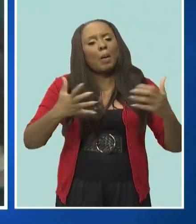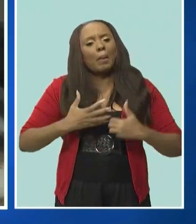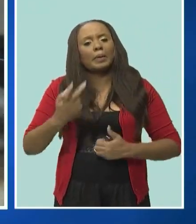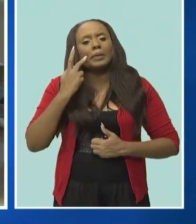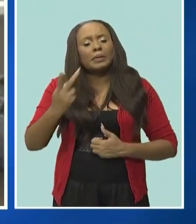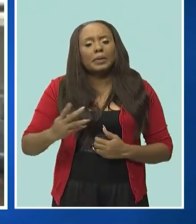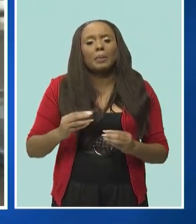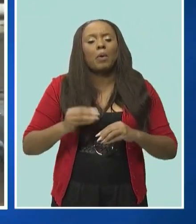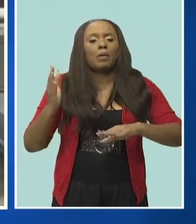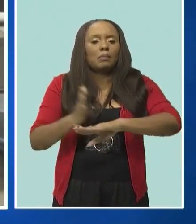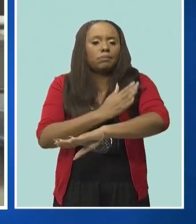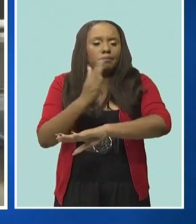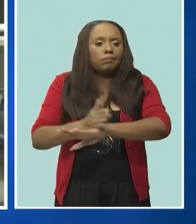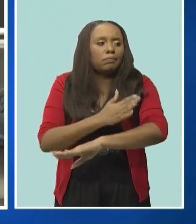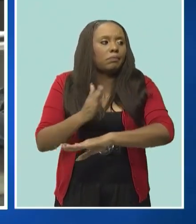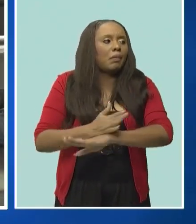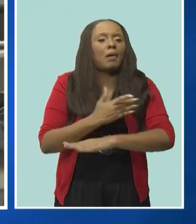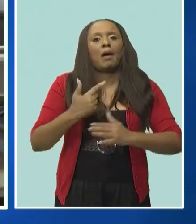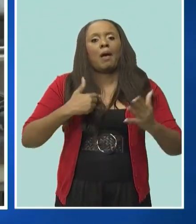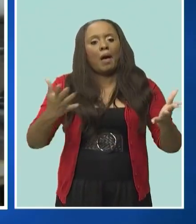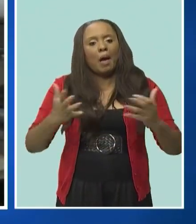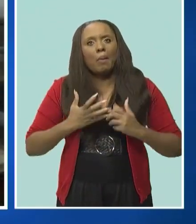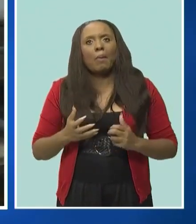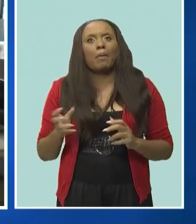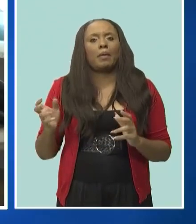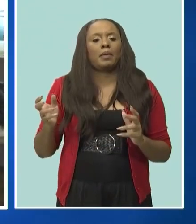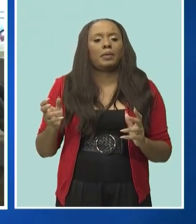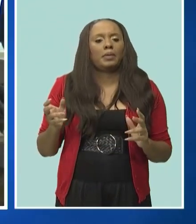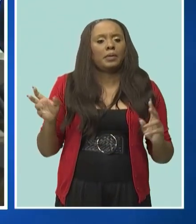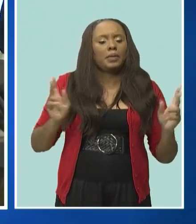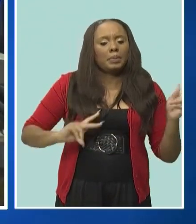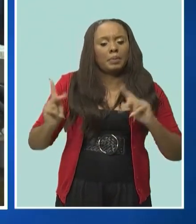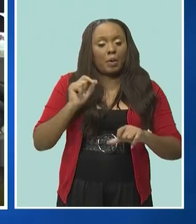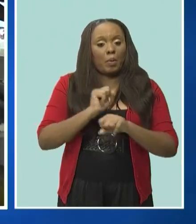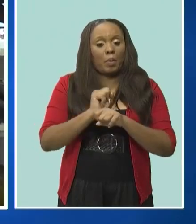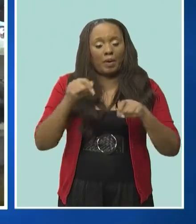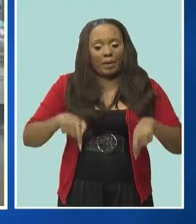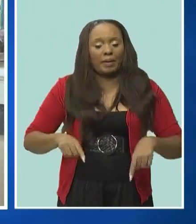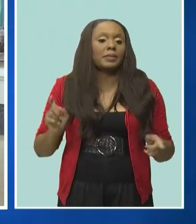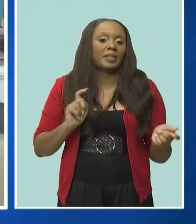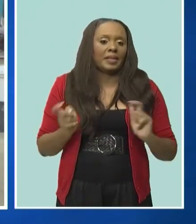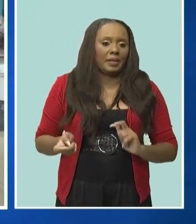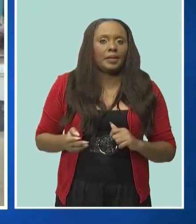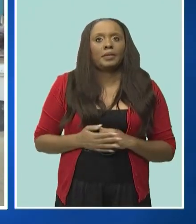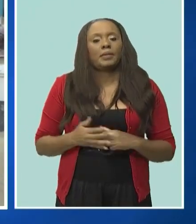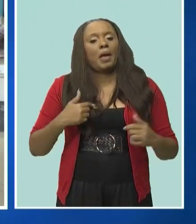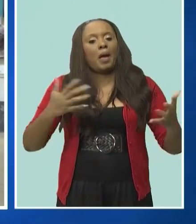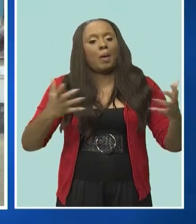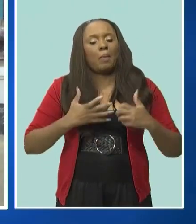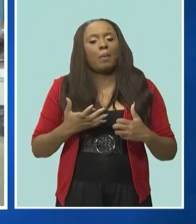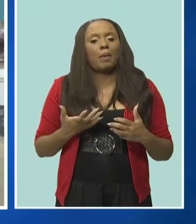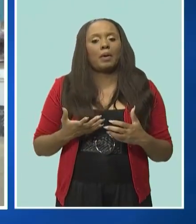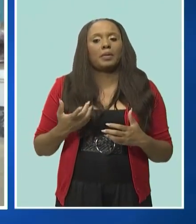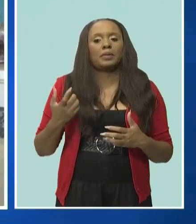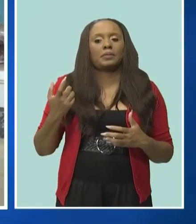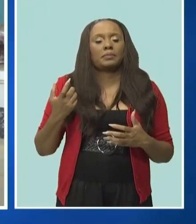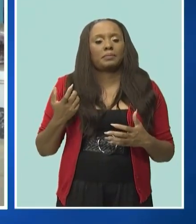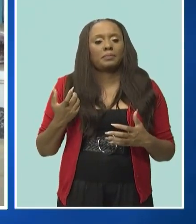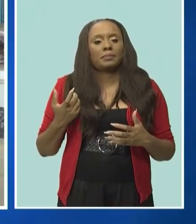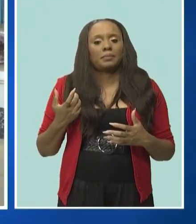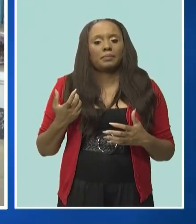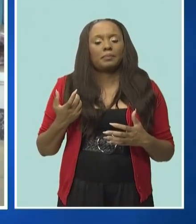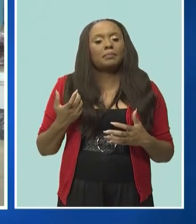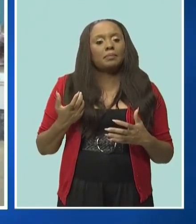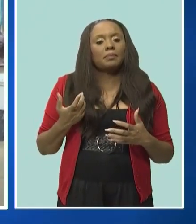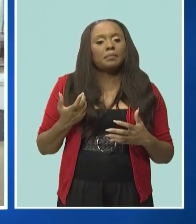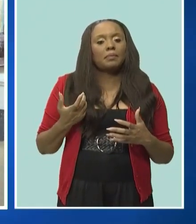market. And the standards of the people in the market change. Prices of the diesel and everything gone up. So when the guys